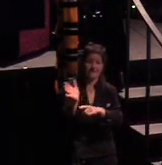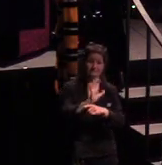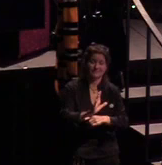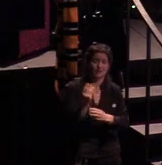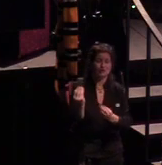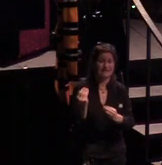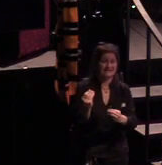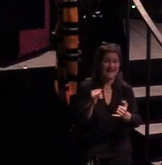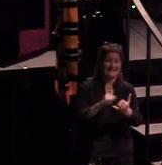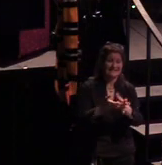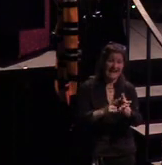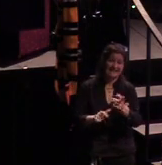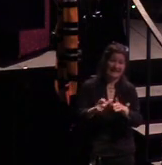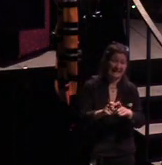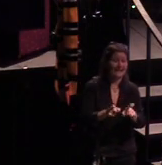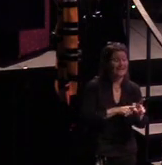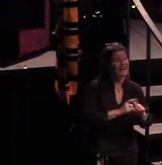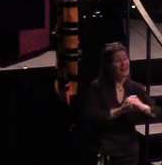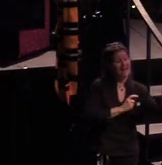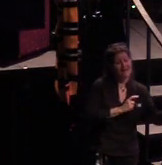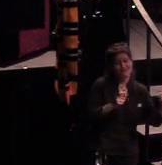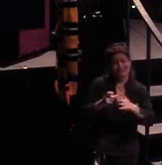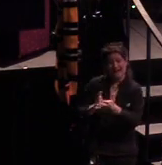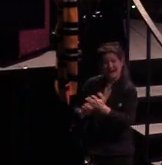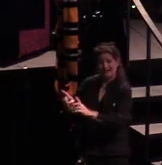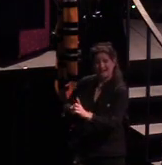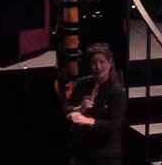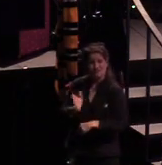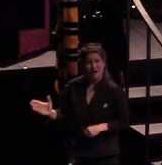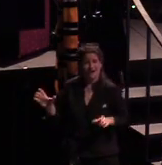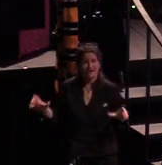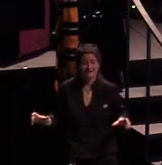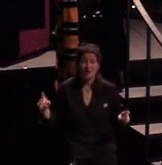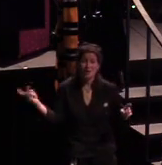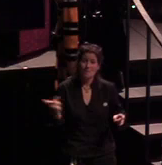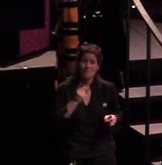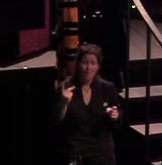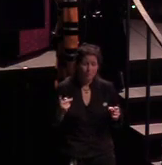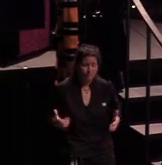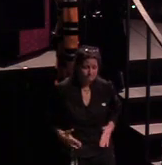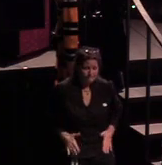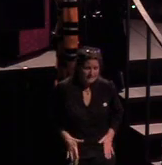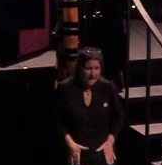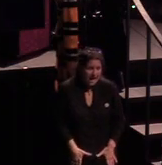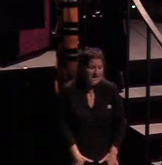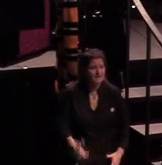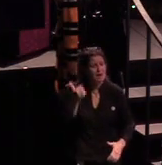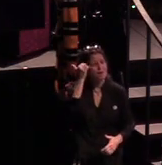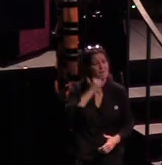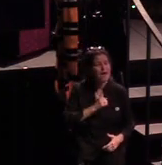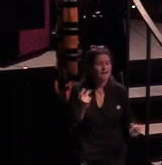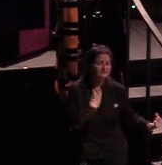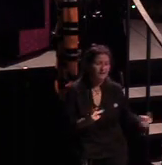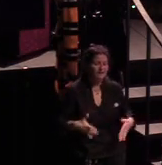sandy is on the left and Danny is on the right biscuit they're both wearing tight black dance wear and both have arms